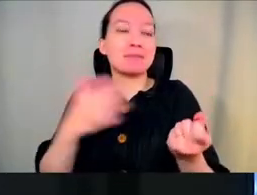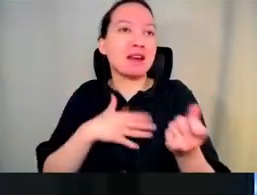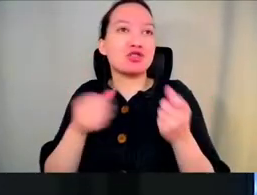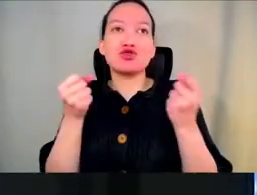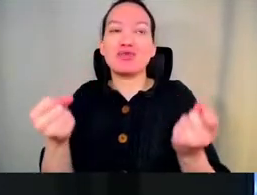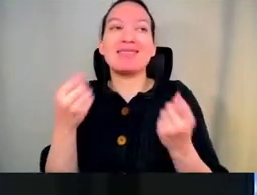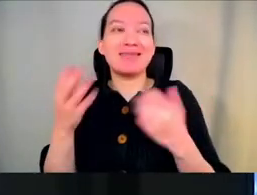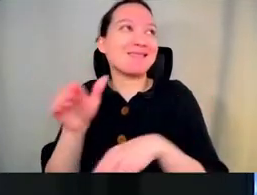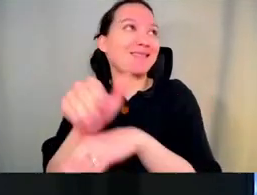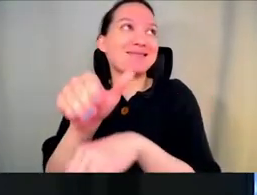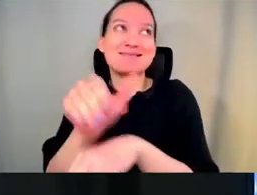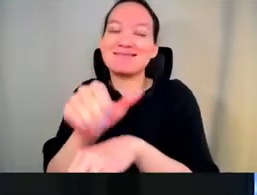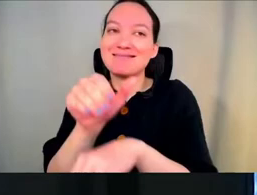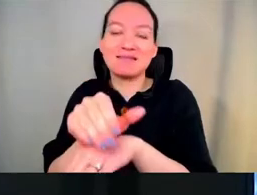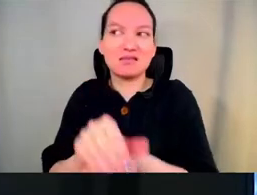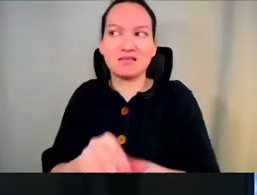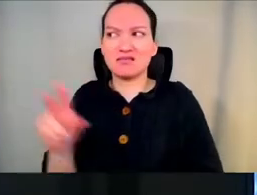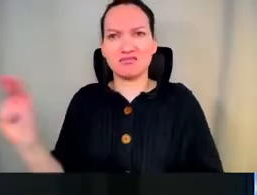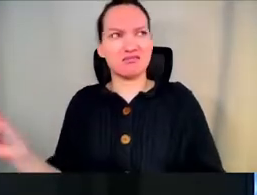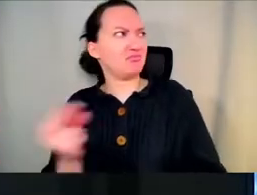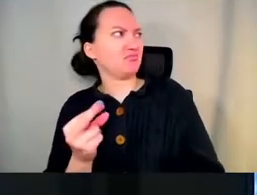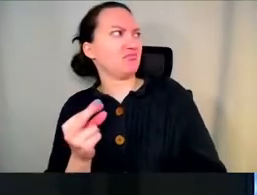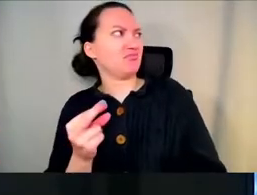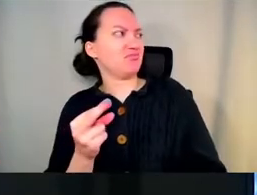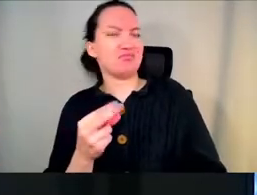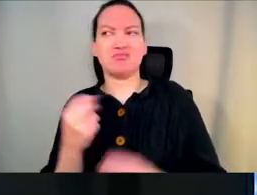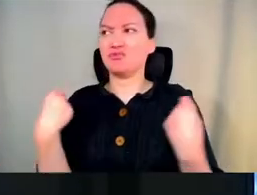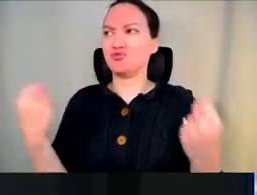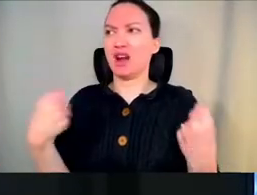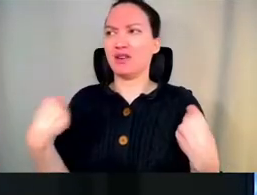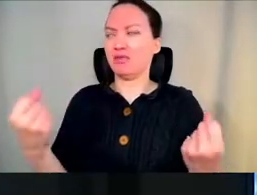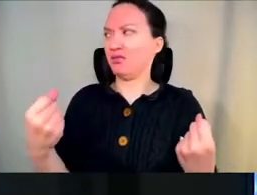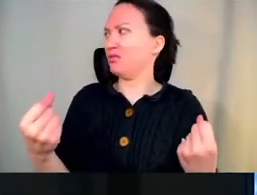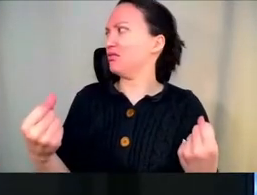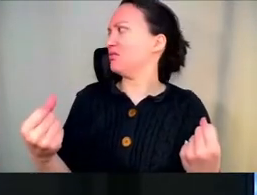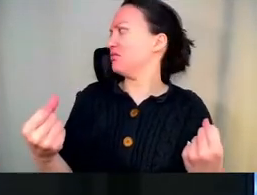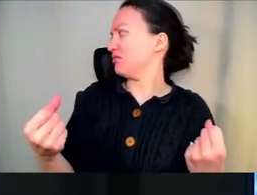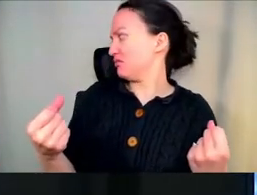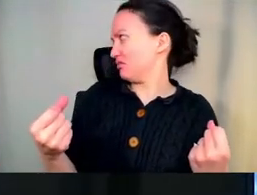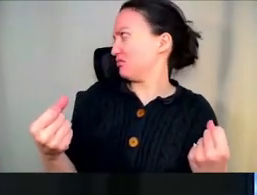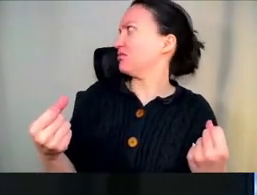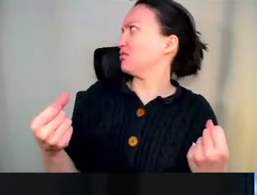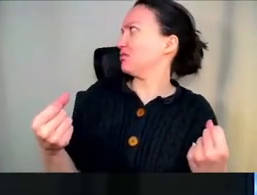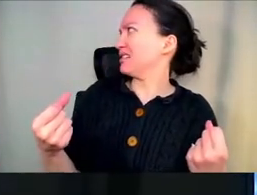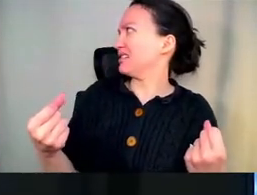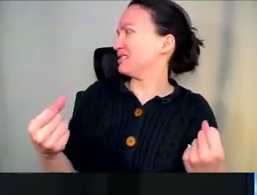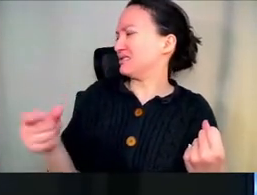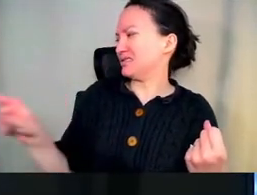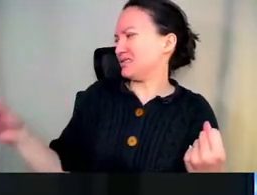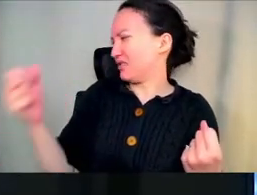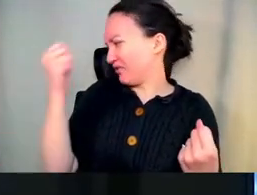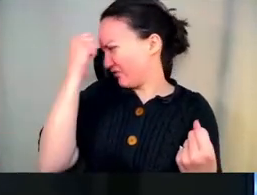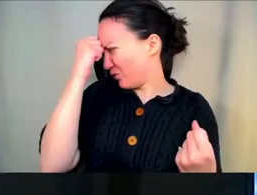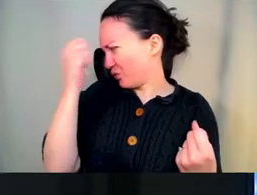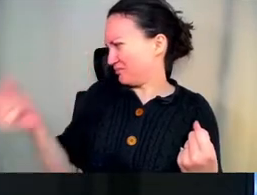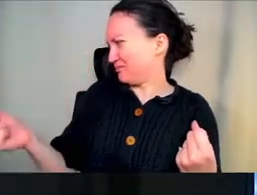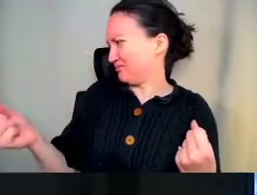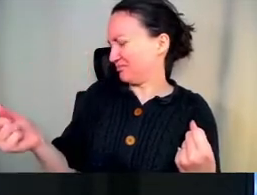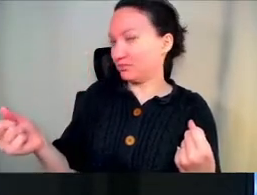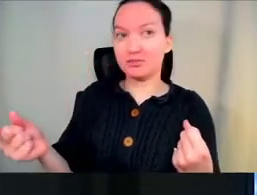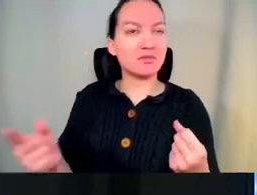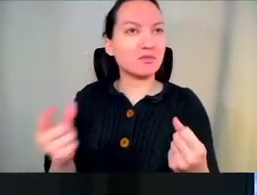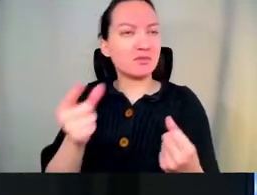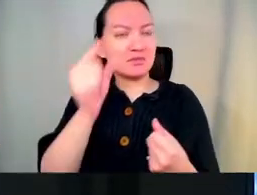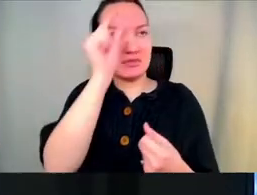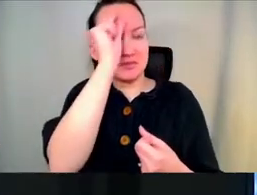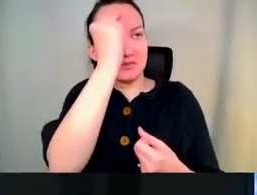was that evening. Like, just driving by us, thinking, surely, what foolish people would do